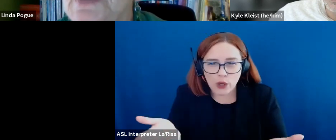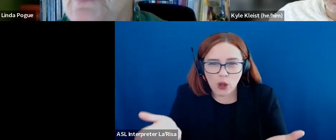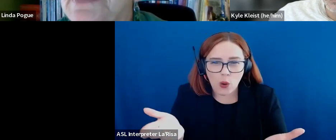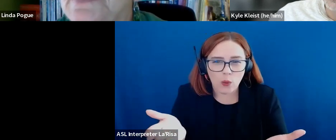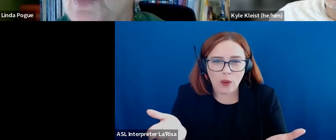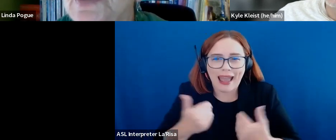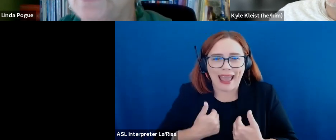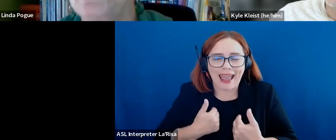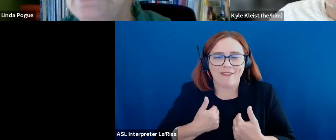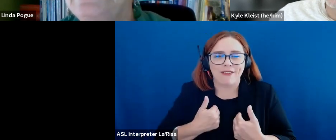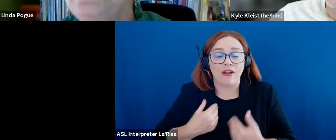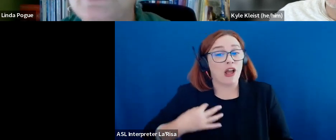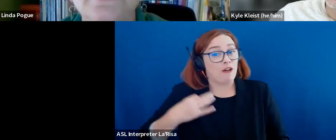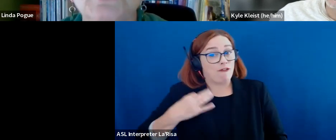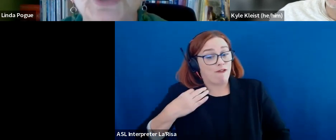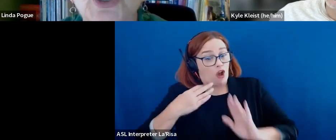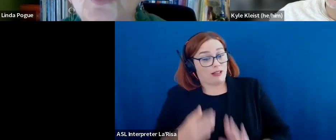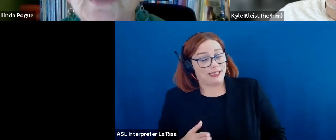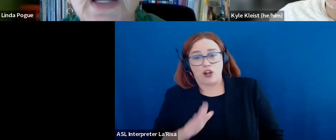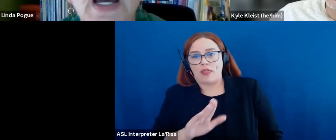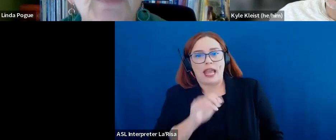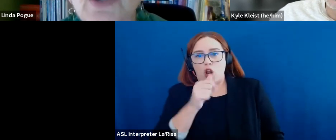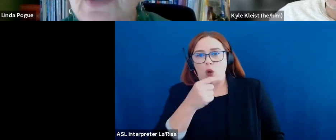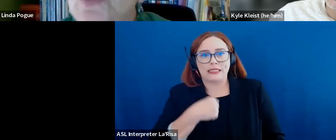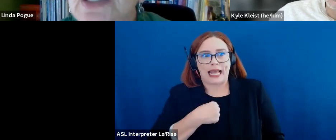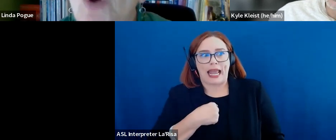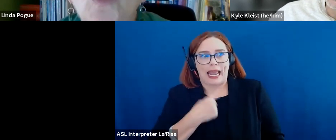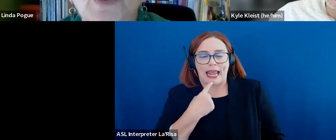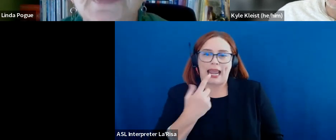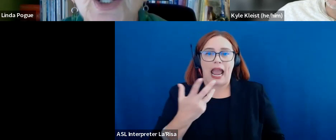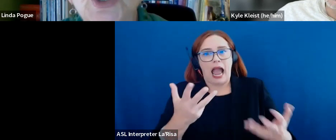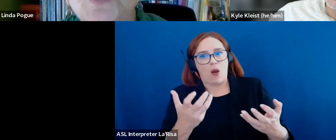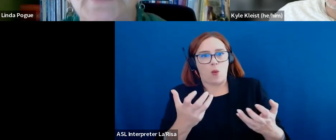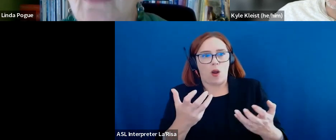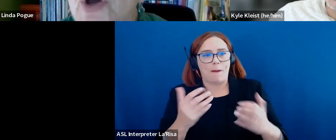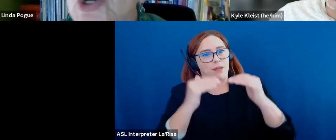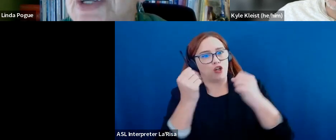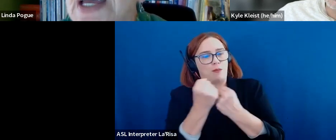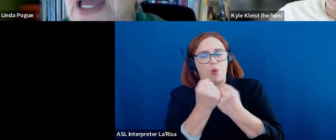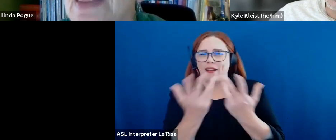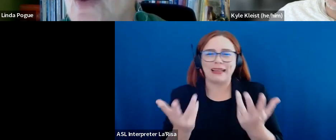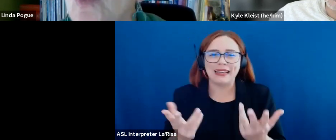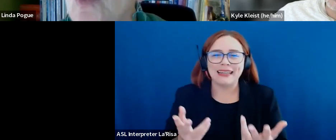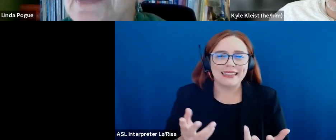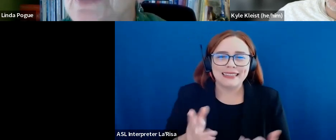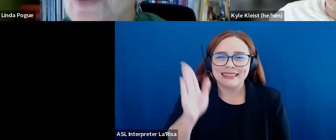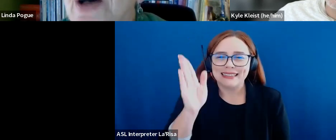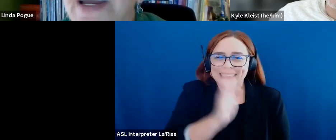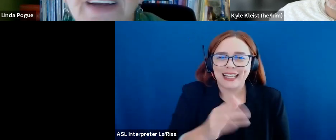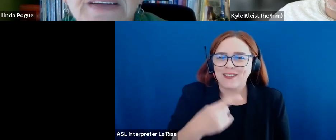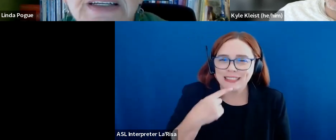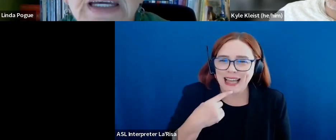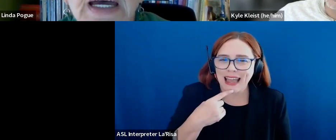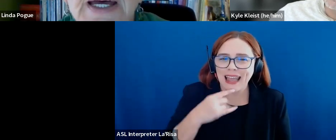like to be a peer supporter, at least not in those terms, because those are not words that are used that much in the world that's